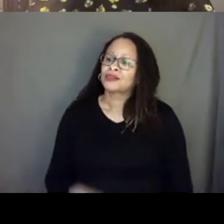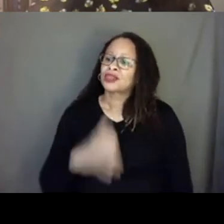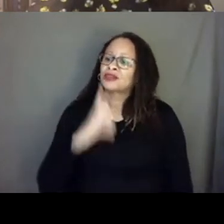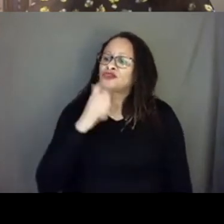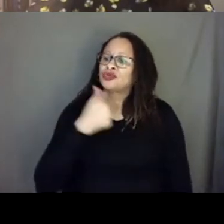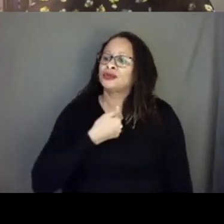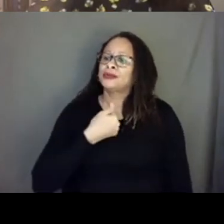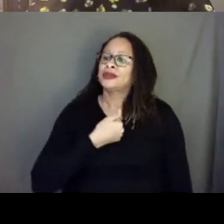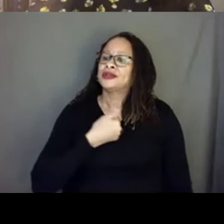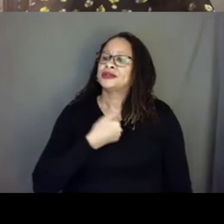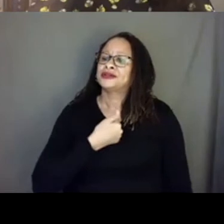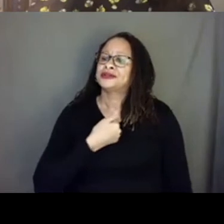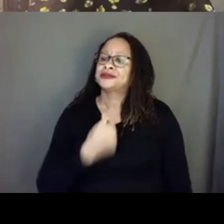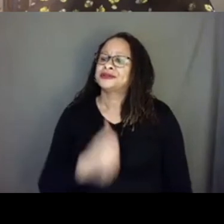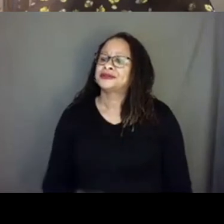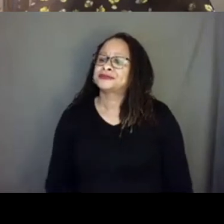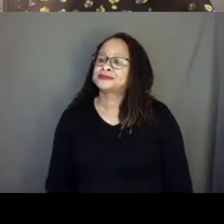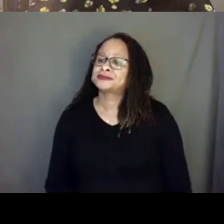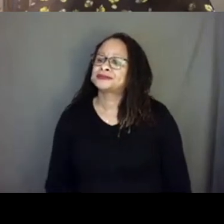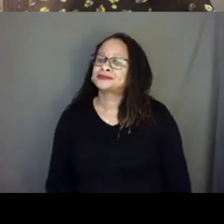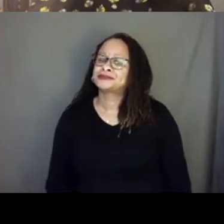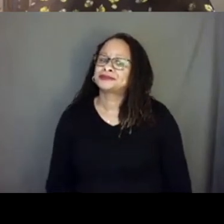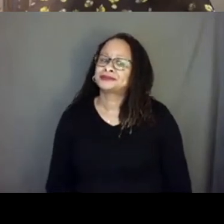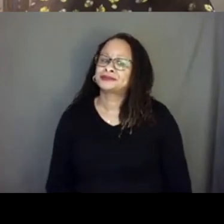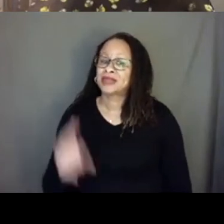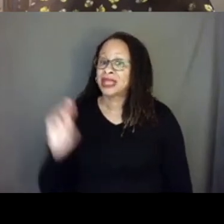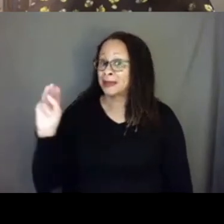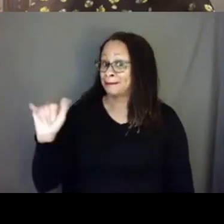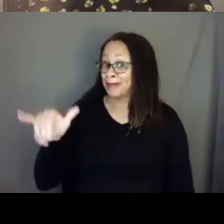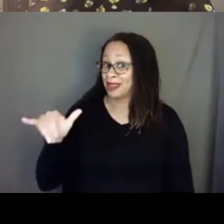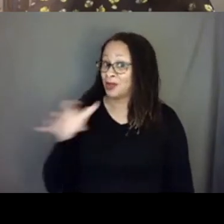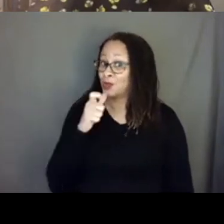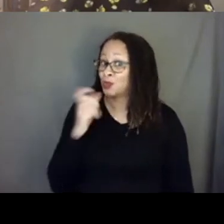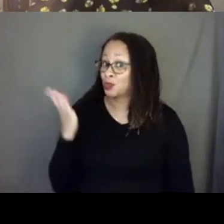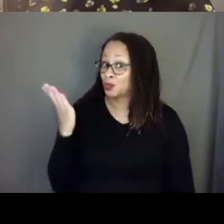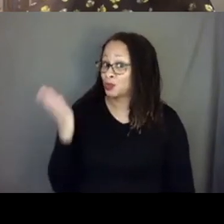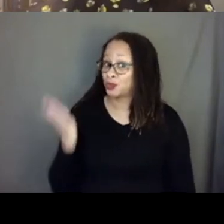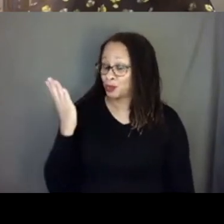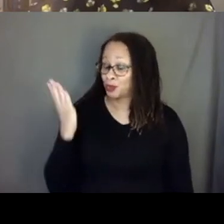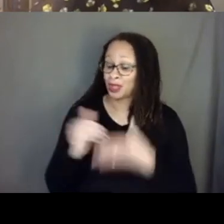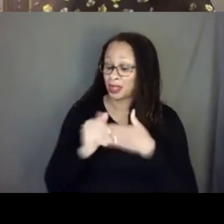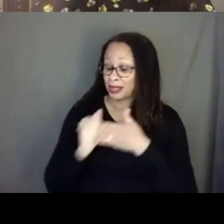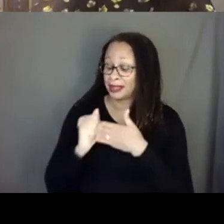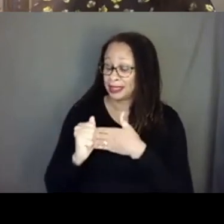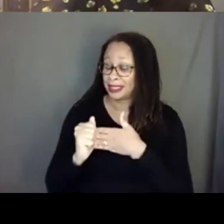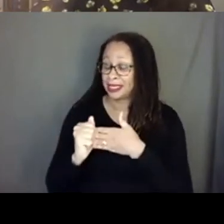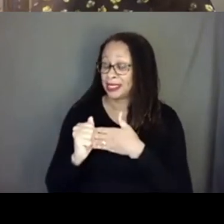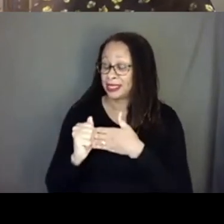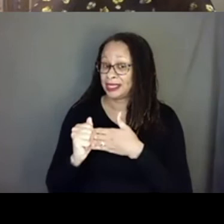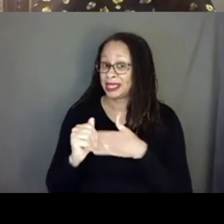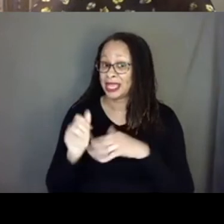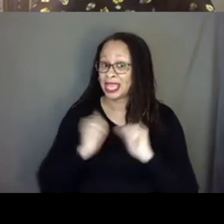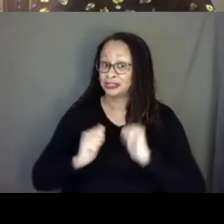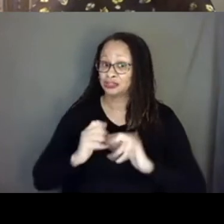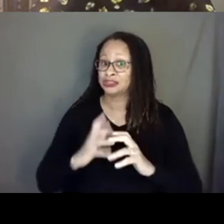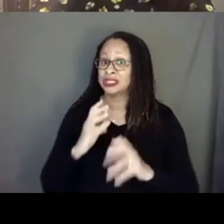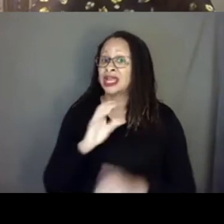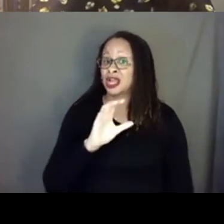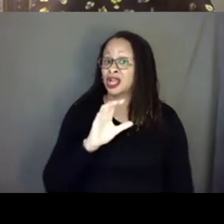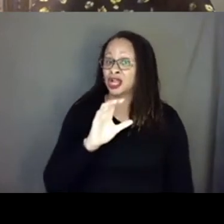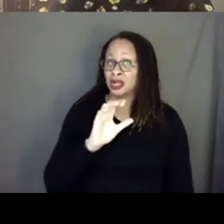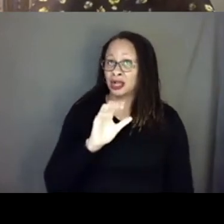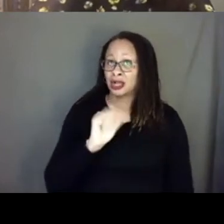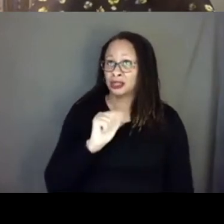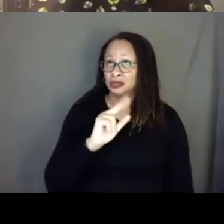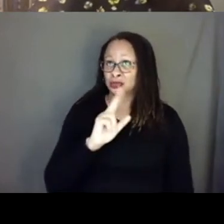so the lead, so May, who she is, and then the lead actress, the Yuma, is a totally different person. So even though